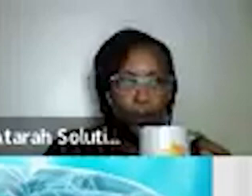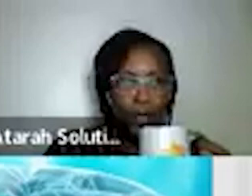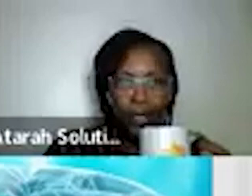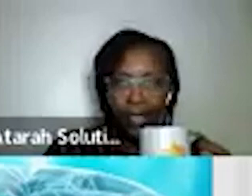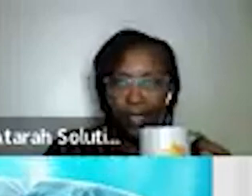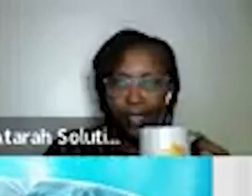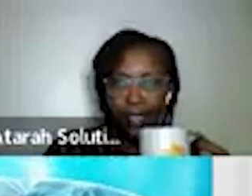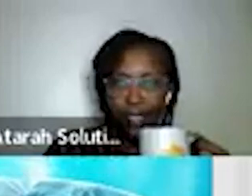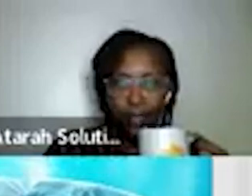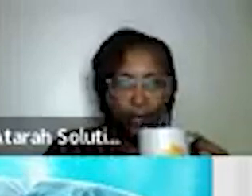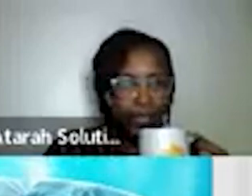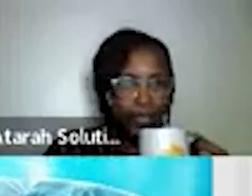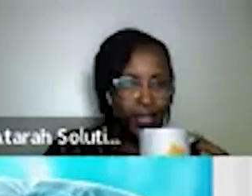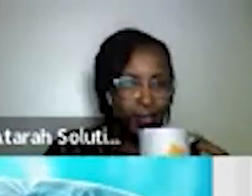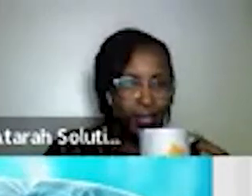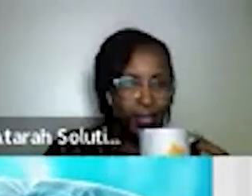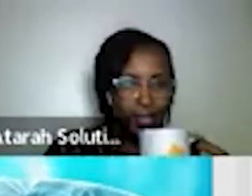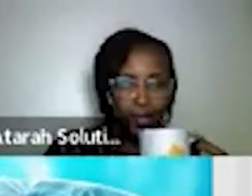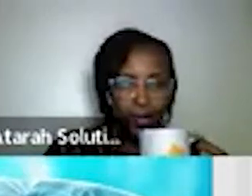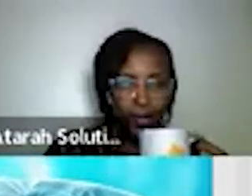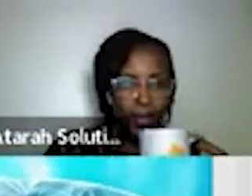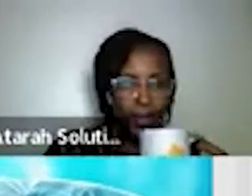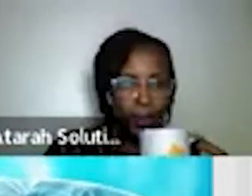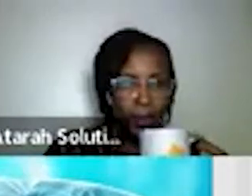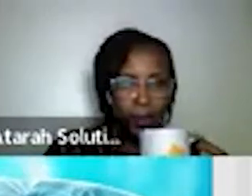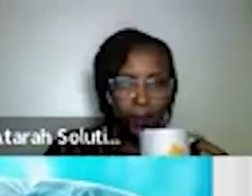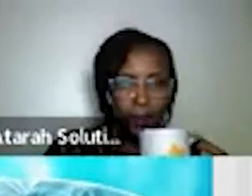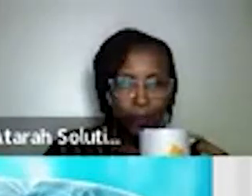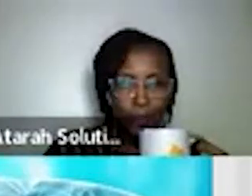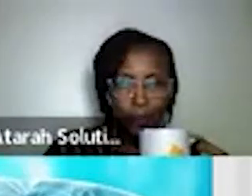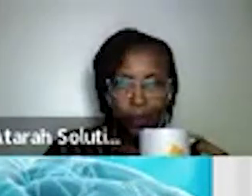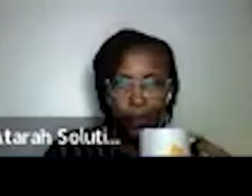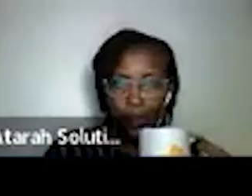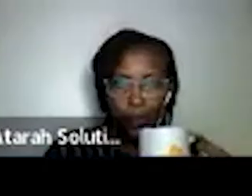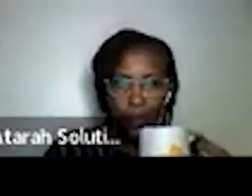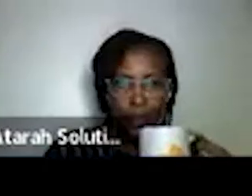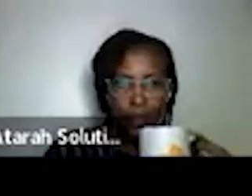Yes, we'll go back there. Let her share one slide first on.